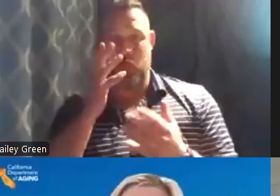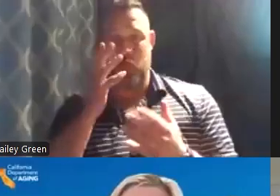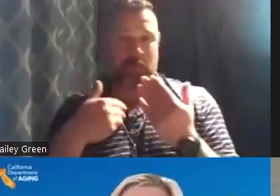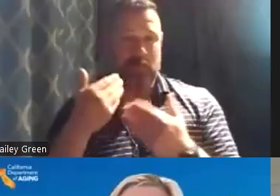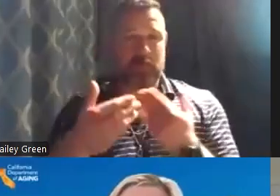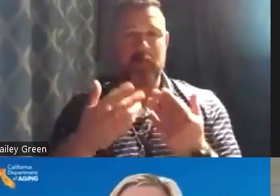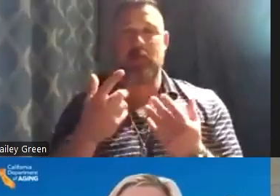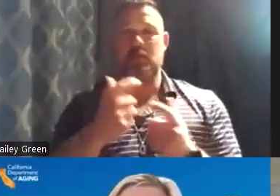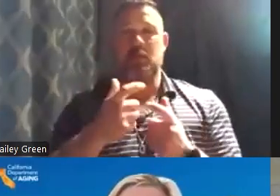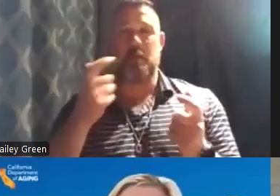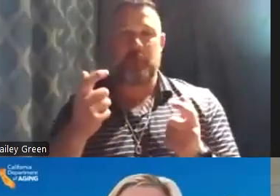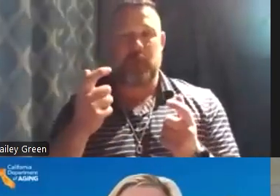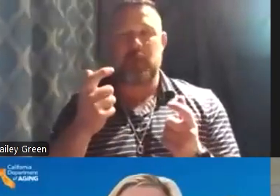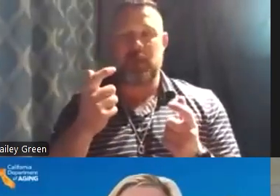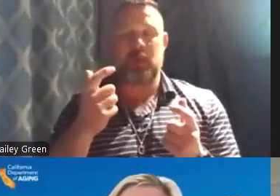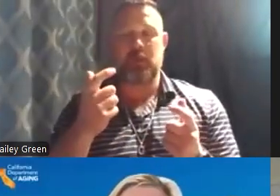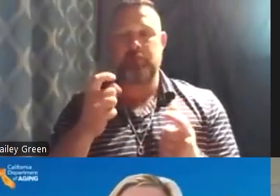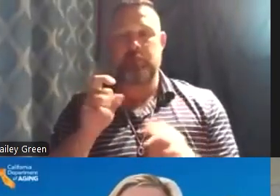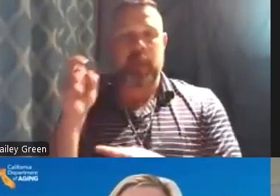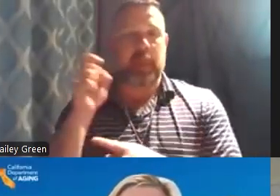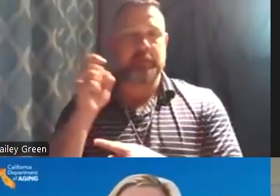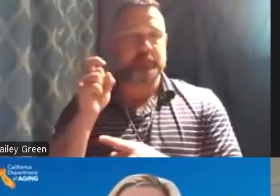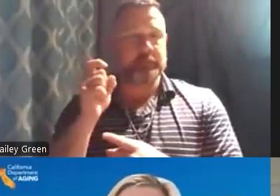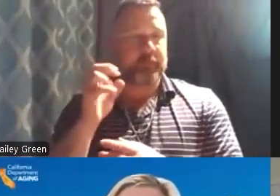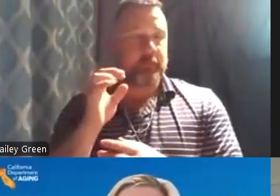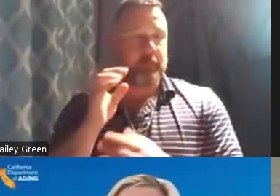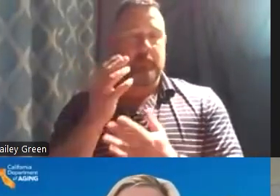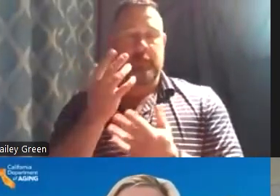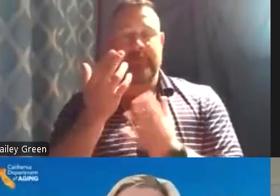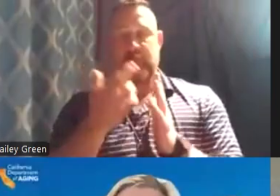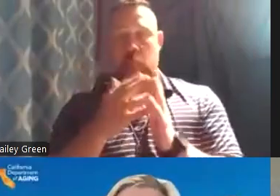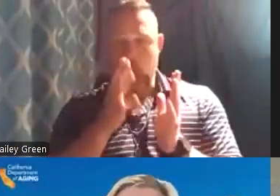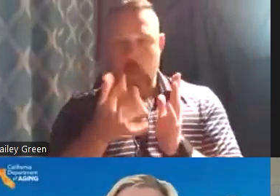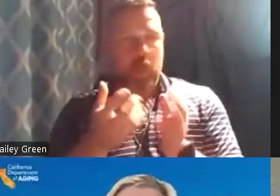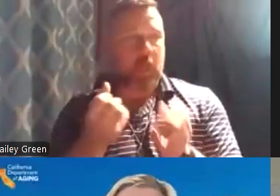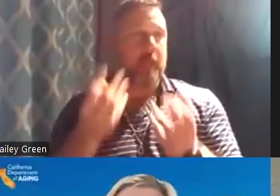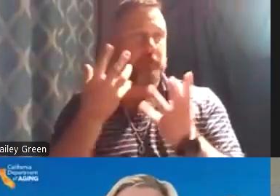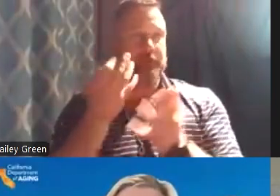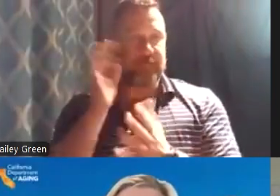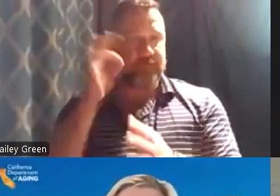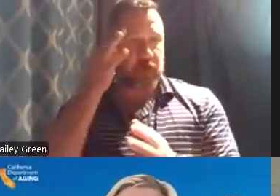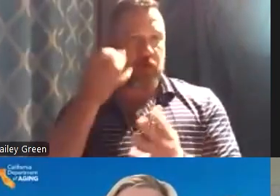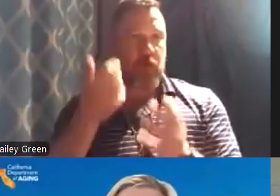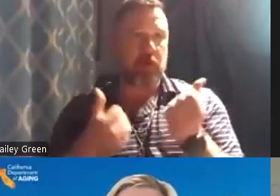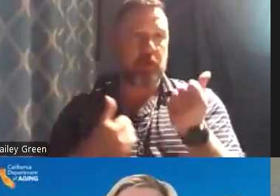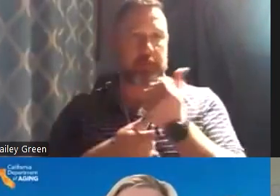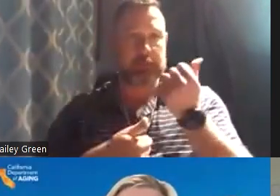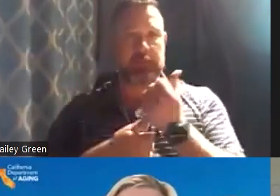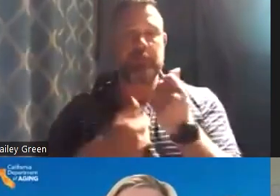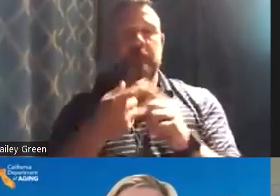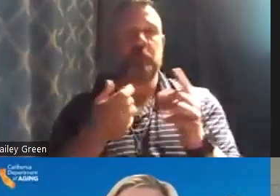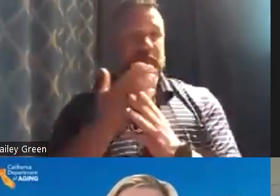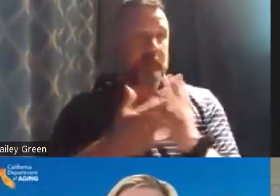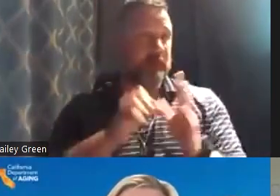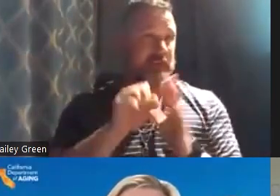Obviously, huge X factor as to how much federal relief aid will come to offset some of what the state